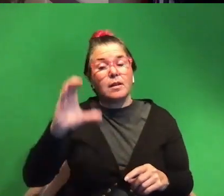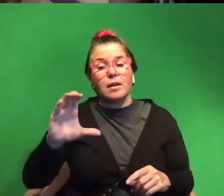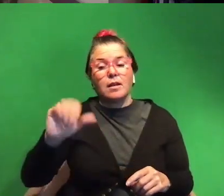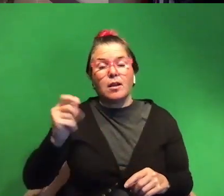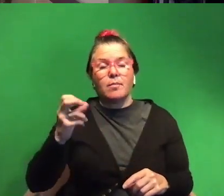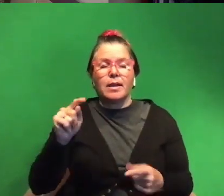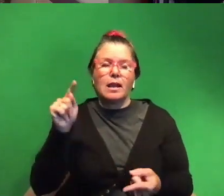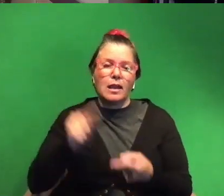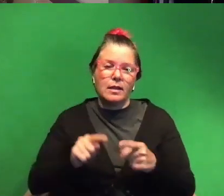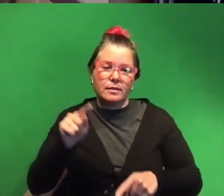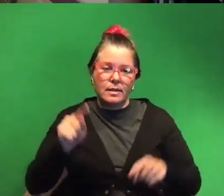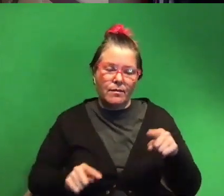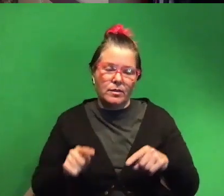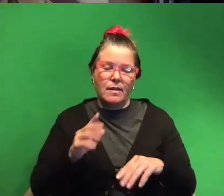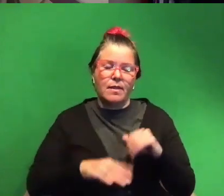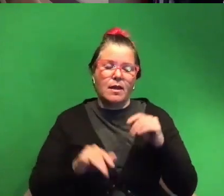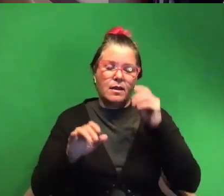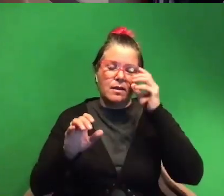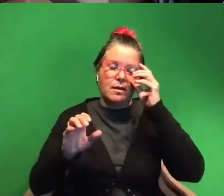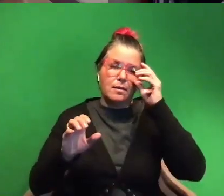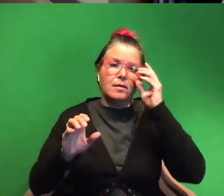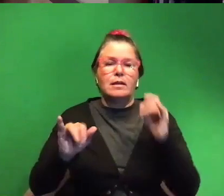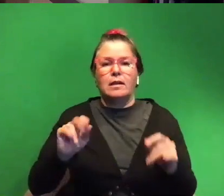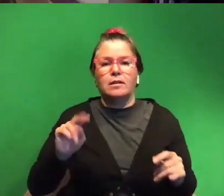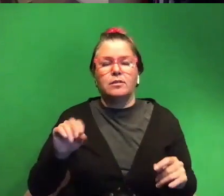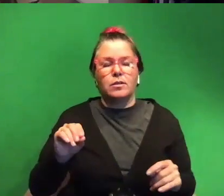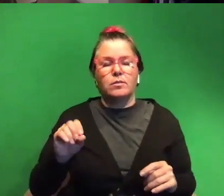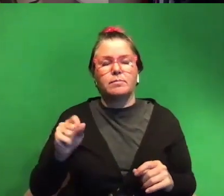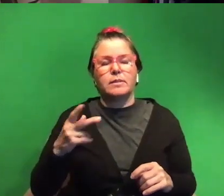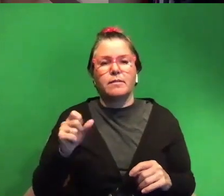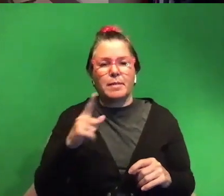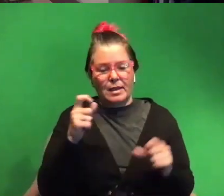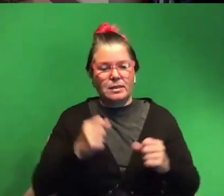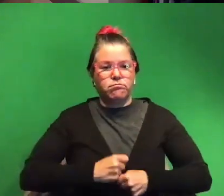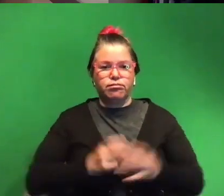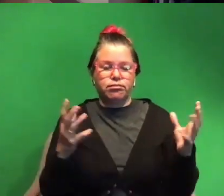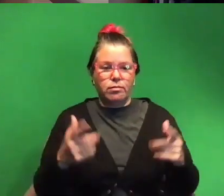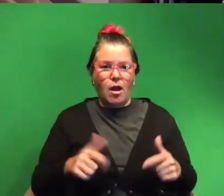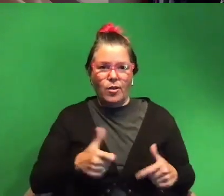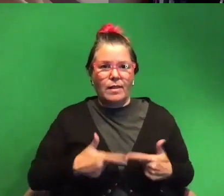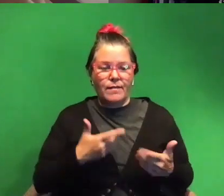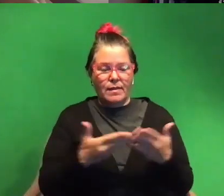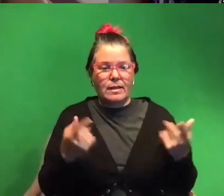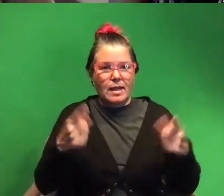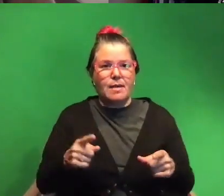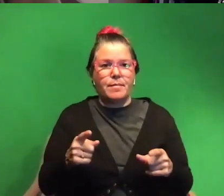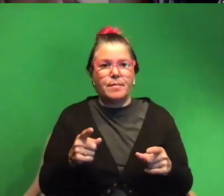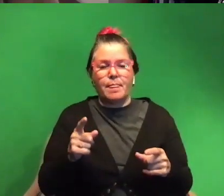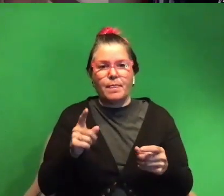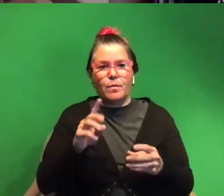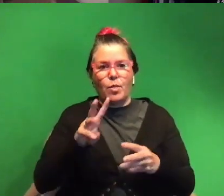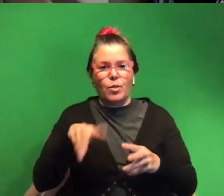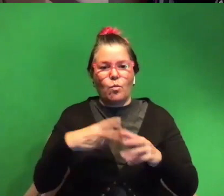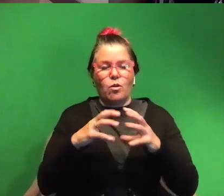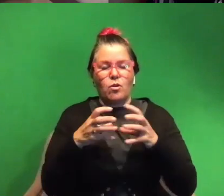than you're going to have in Indo-Pacific. That's just because there was an explosion of life that happened, you know, when the world started shifting. Like if